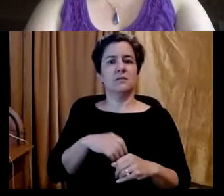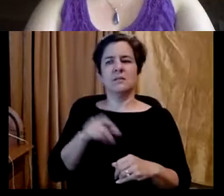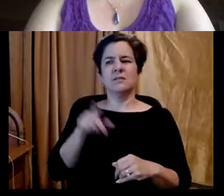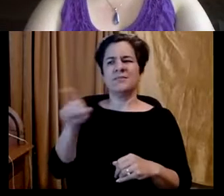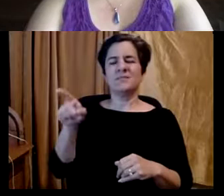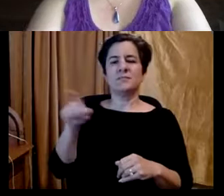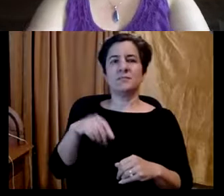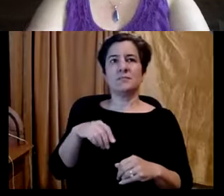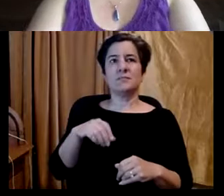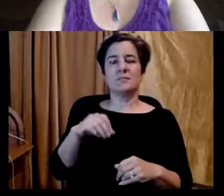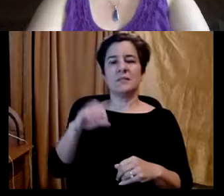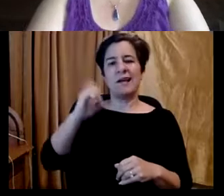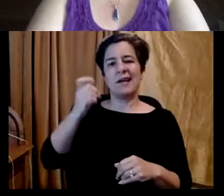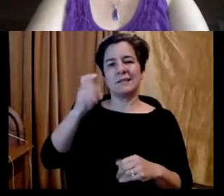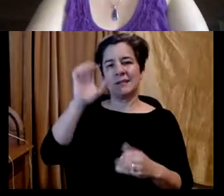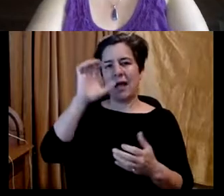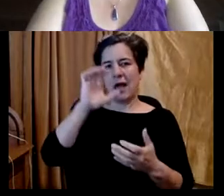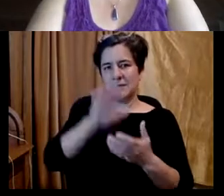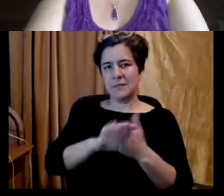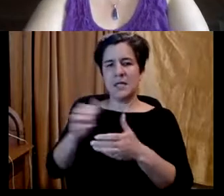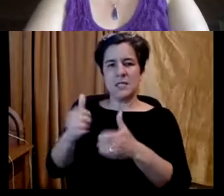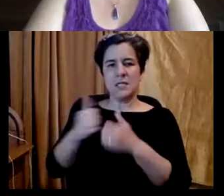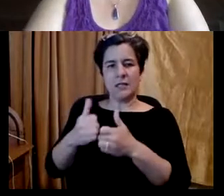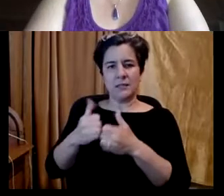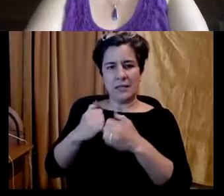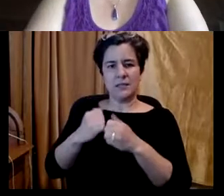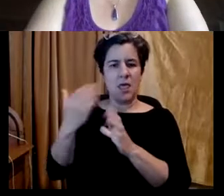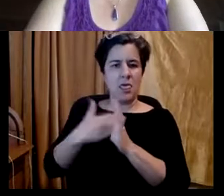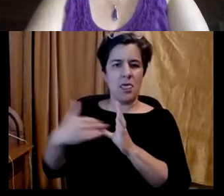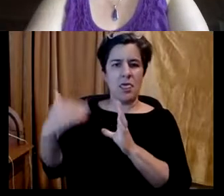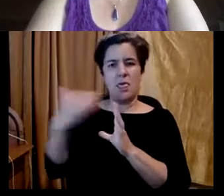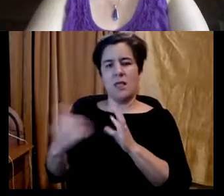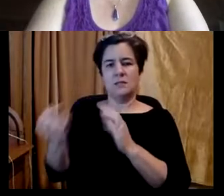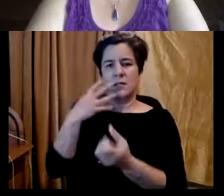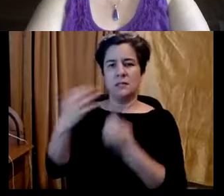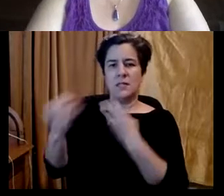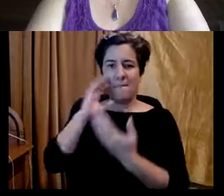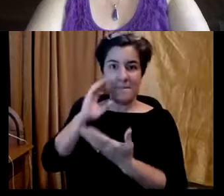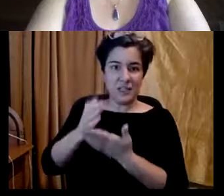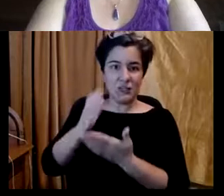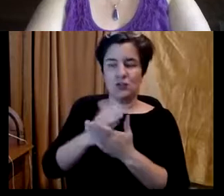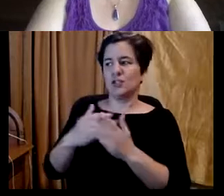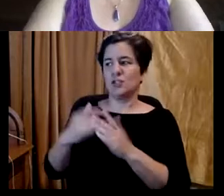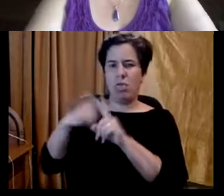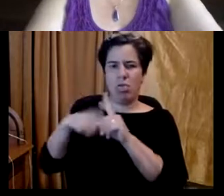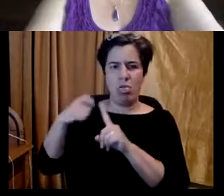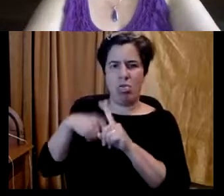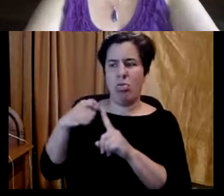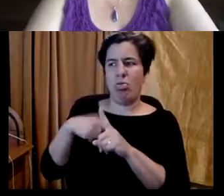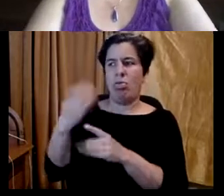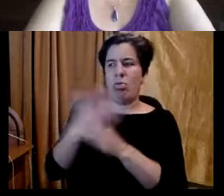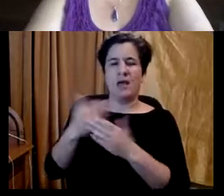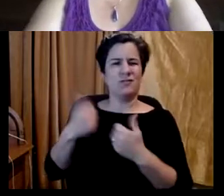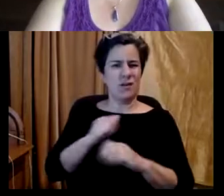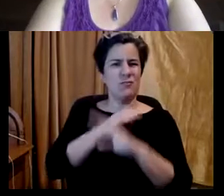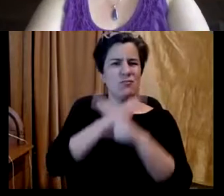keeps texting me. He won't stop with the harassment and pictures. And I try so hard to block it